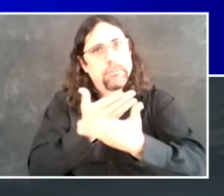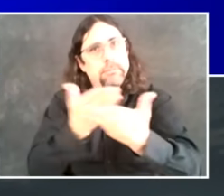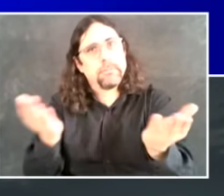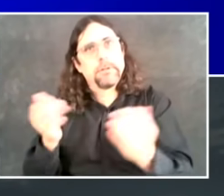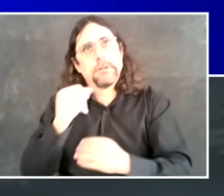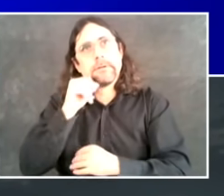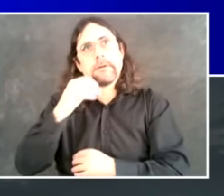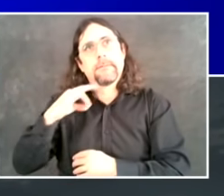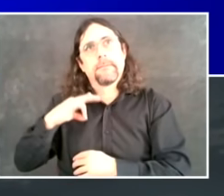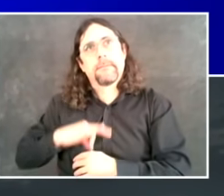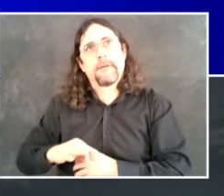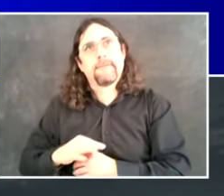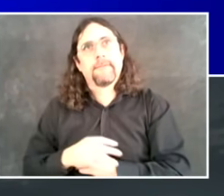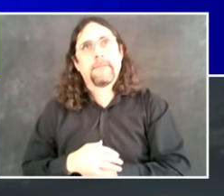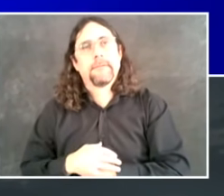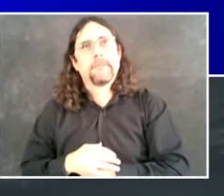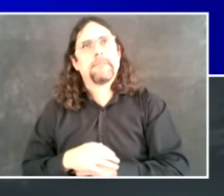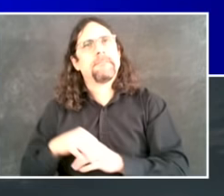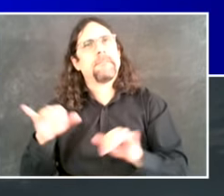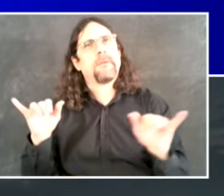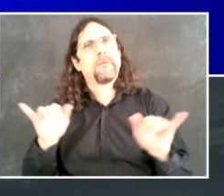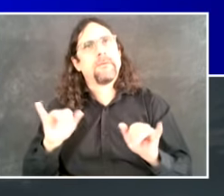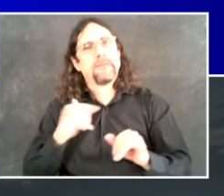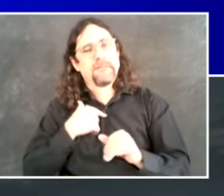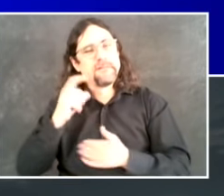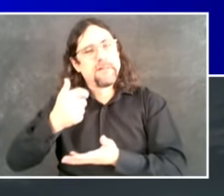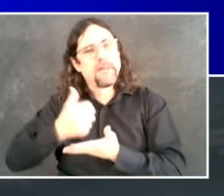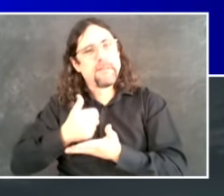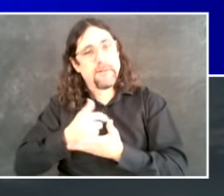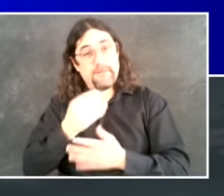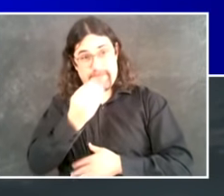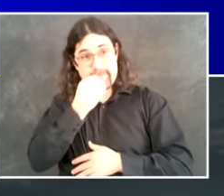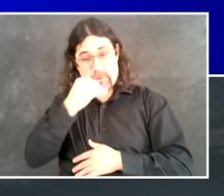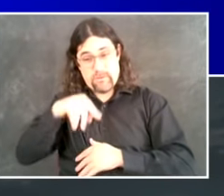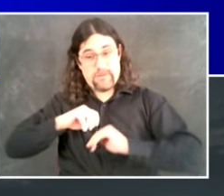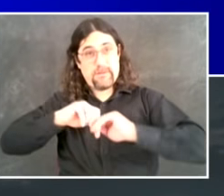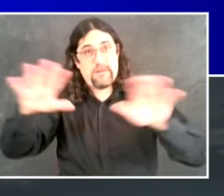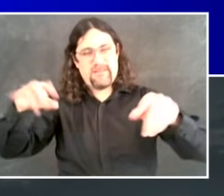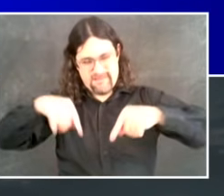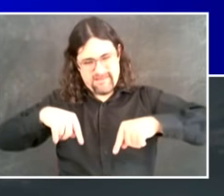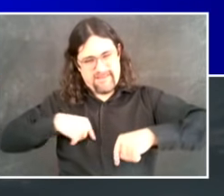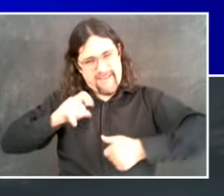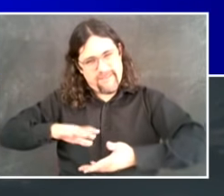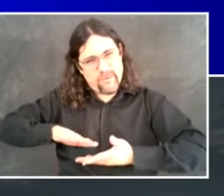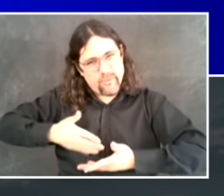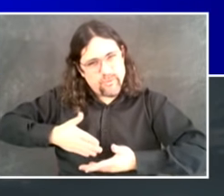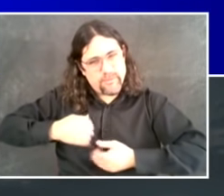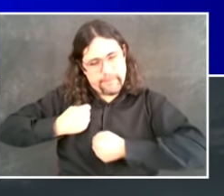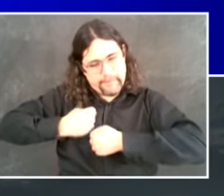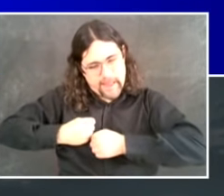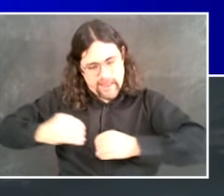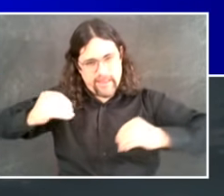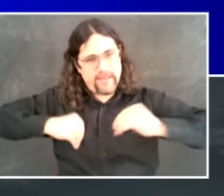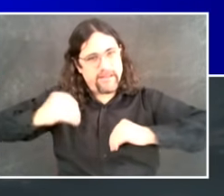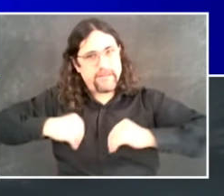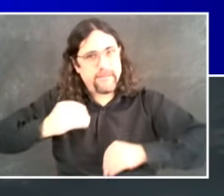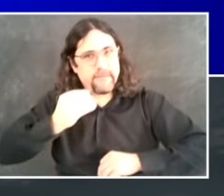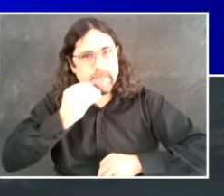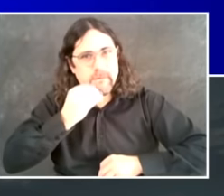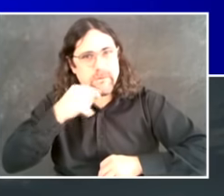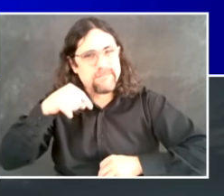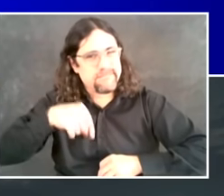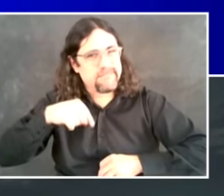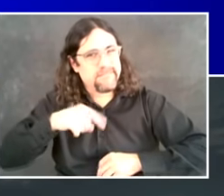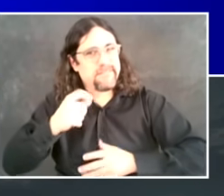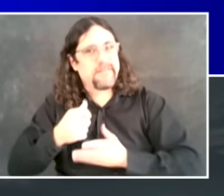meals a day, where all of the places we're preparing the meals are getting maxed out. So we need commercial